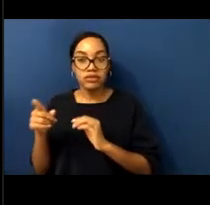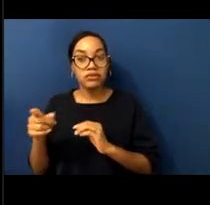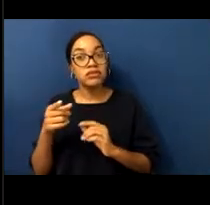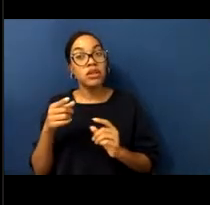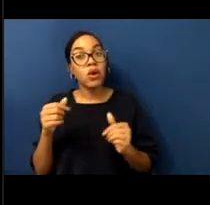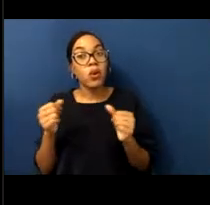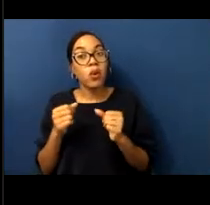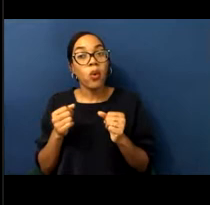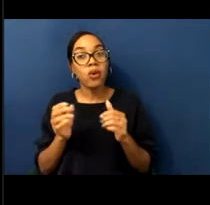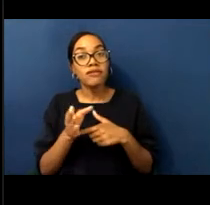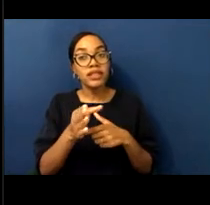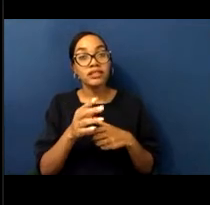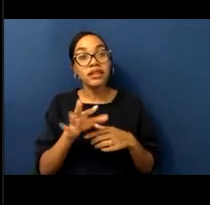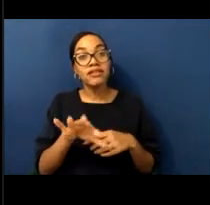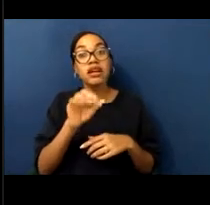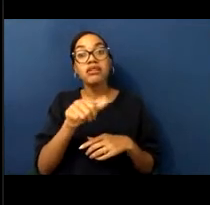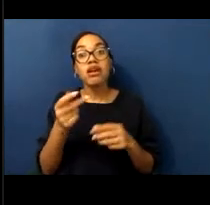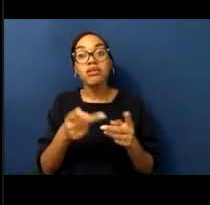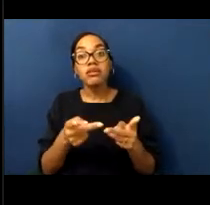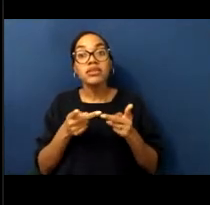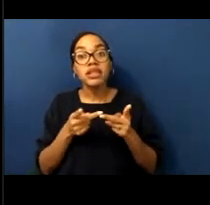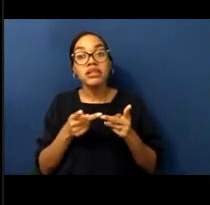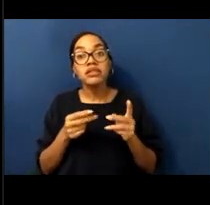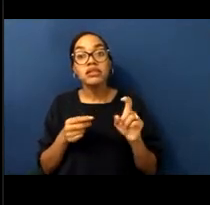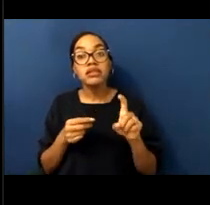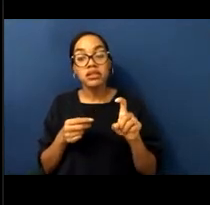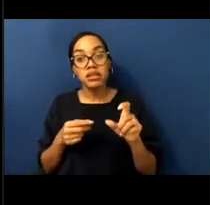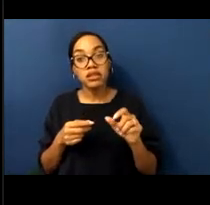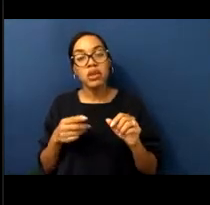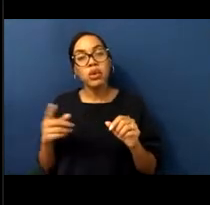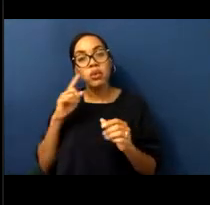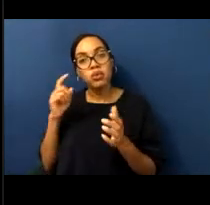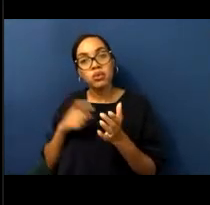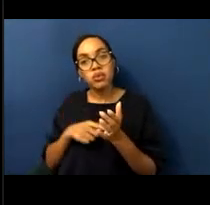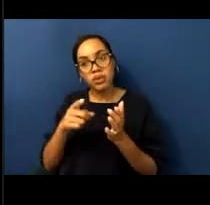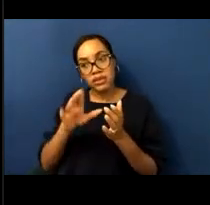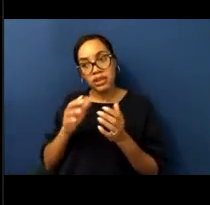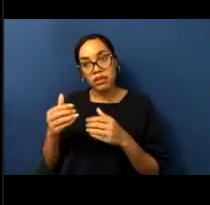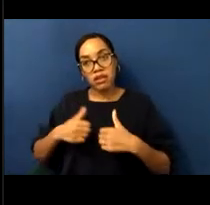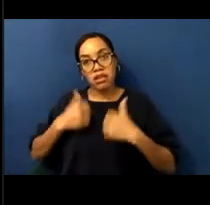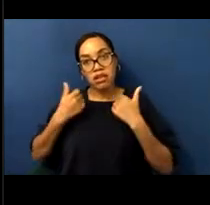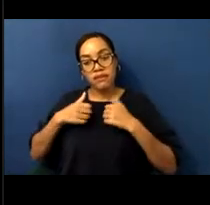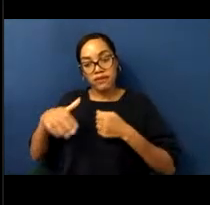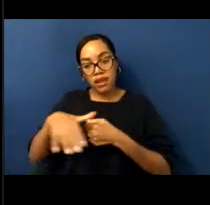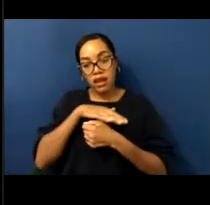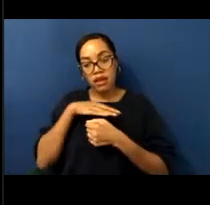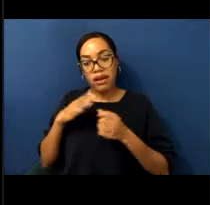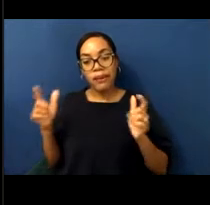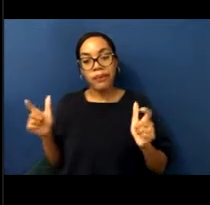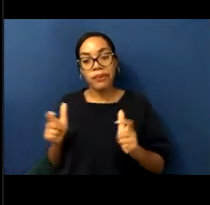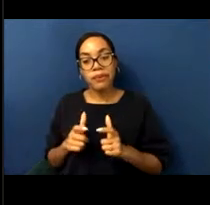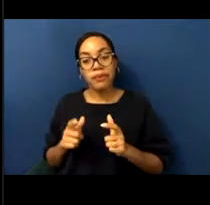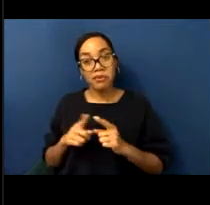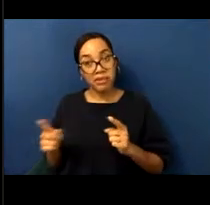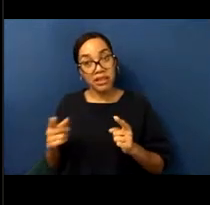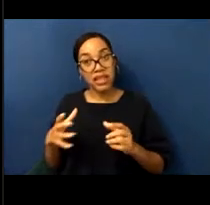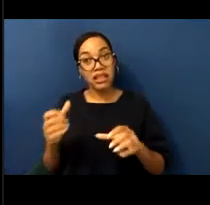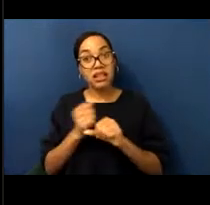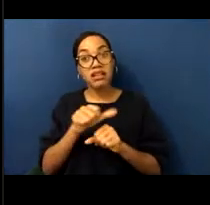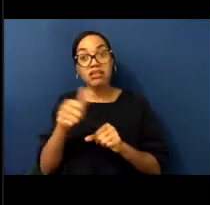else? We hear that they're losing all this habitat, but are they gaining it? Yeah, that's a great question. So unfortunately, you